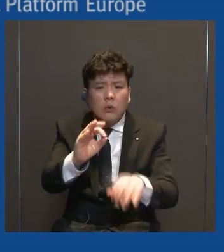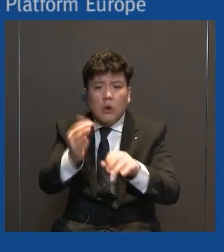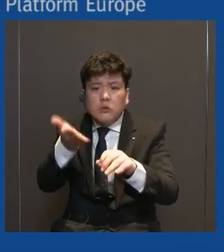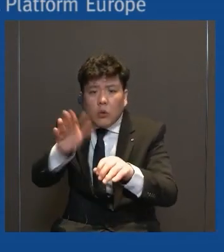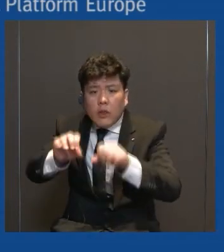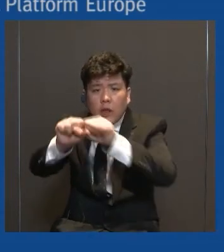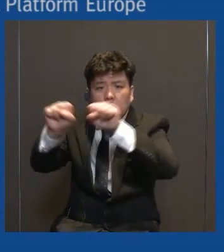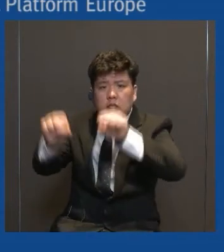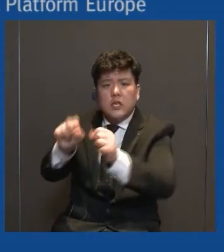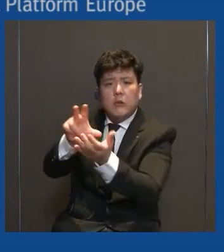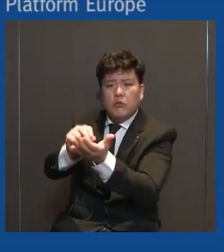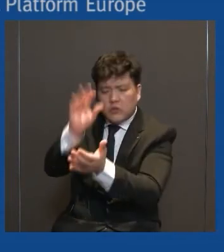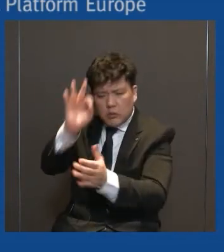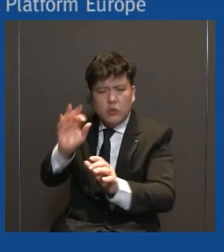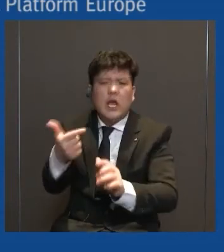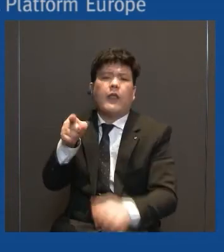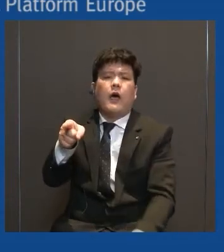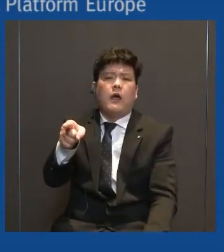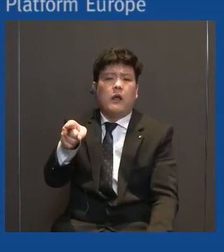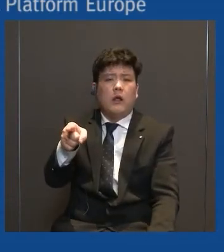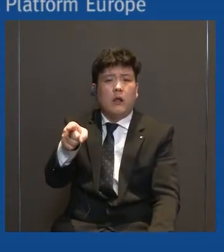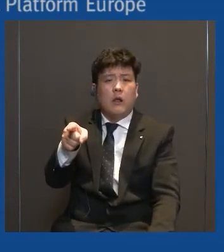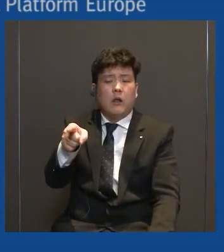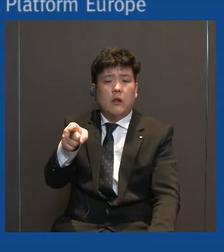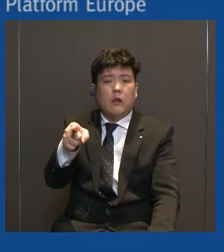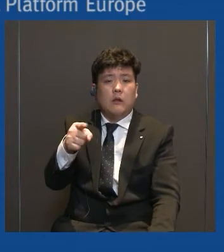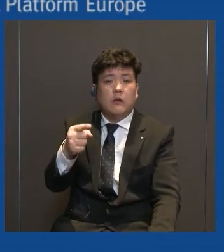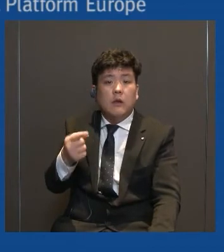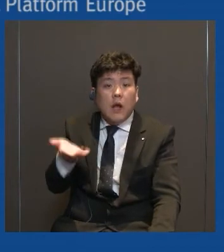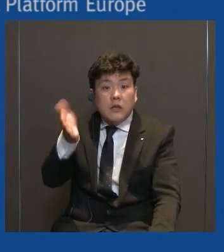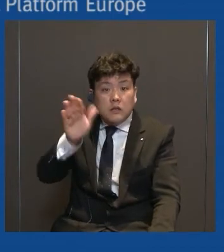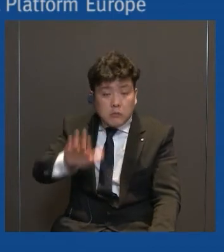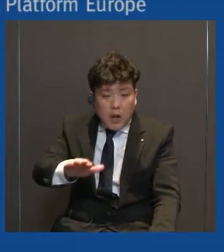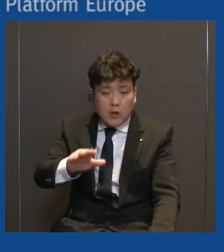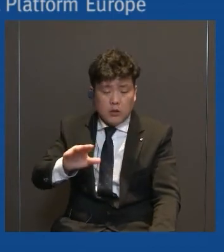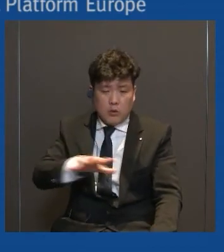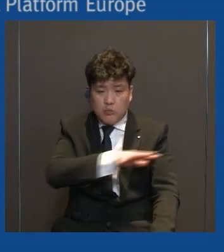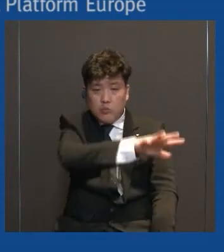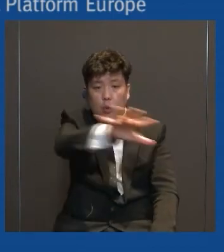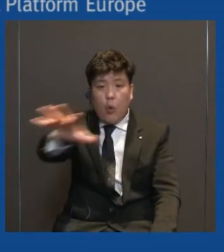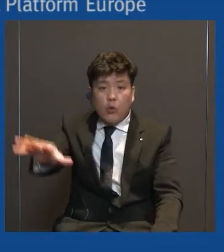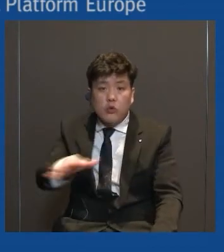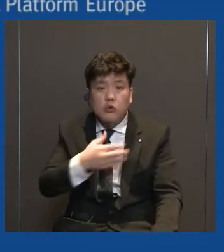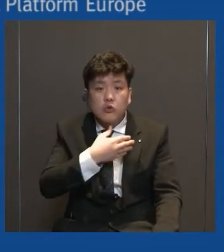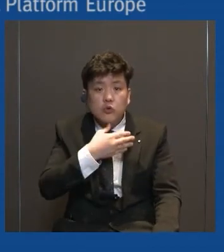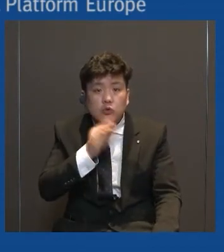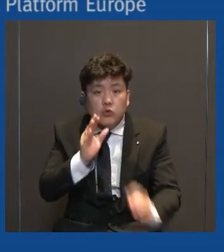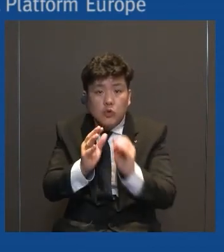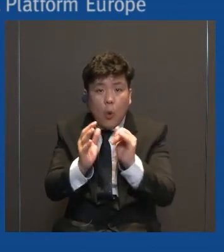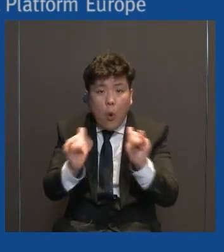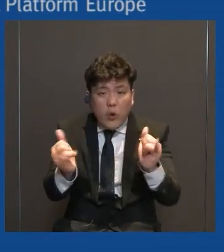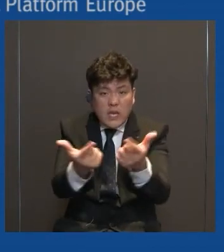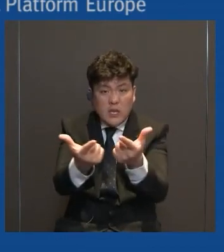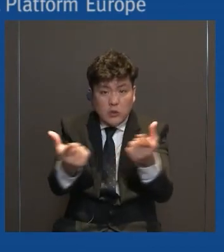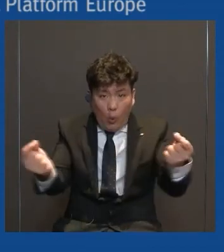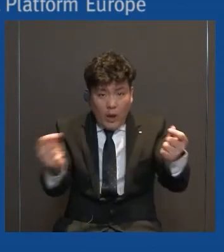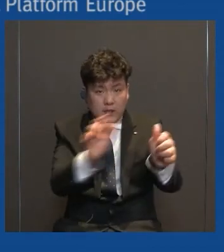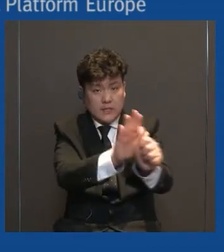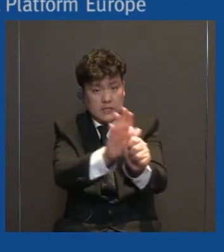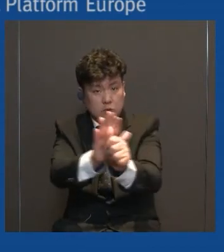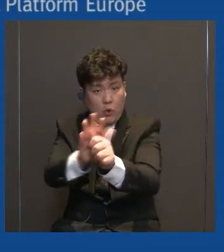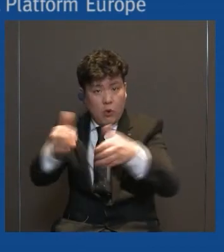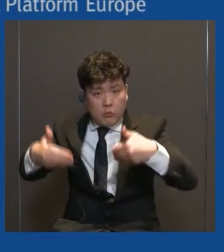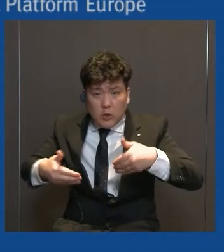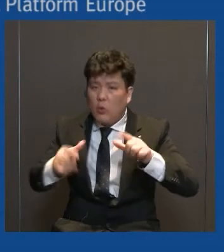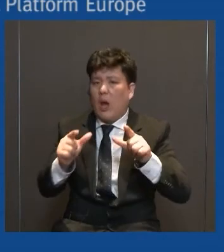in the community is not guaranteed on an equal basis with others, but only as long as possible. This is actually the language that is used